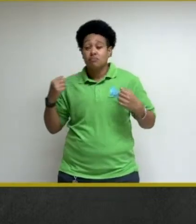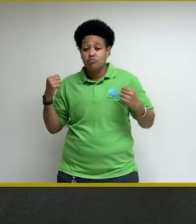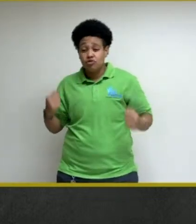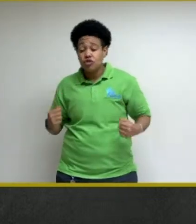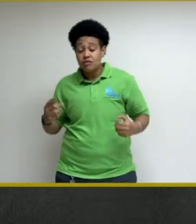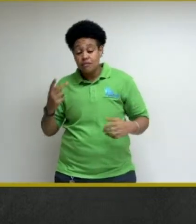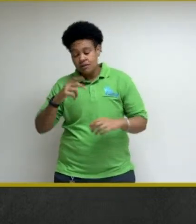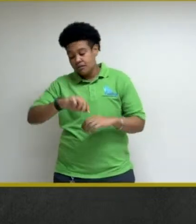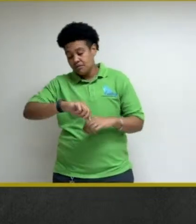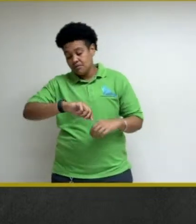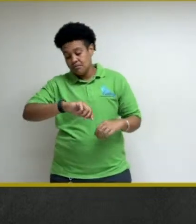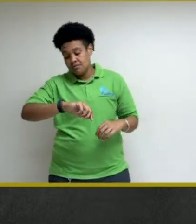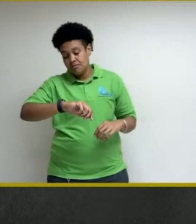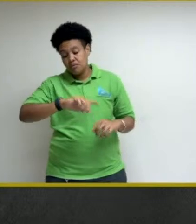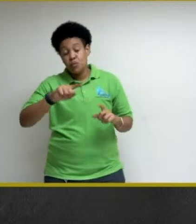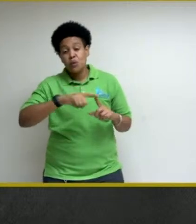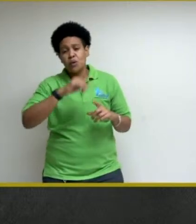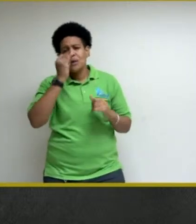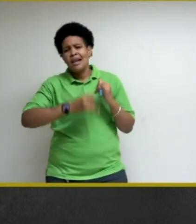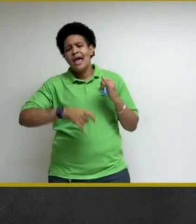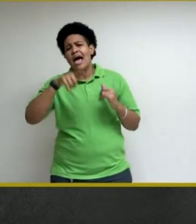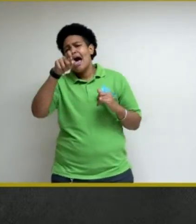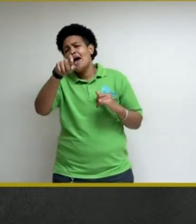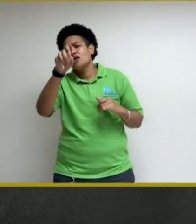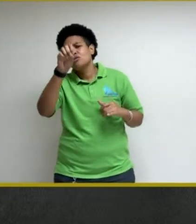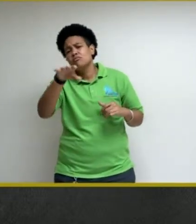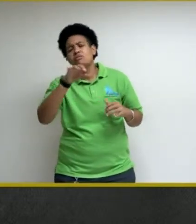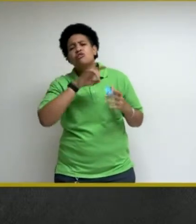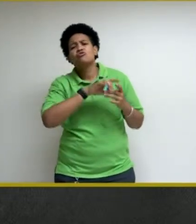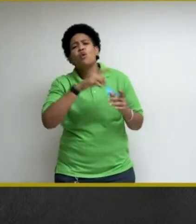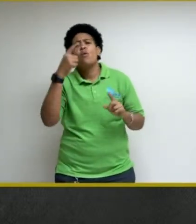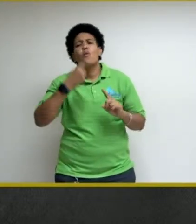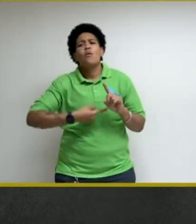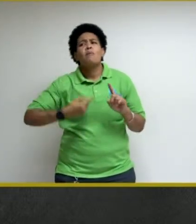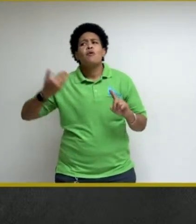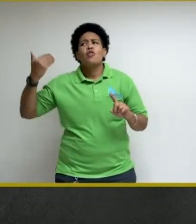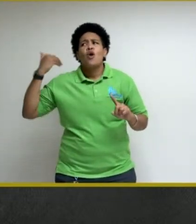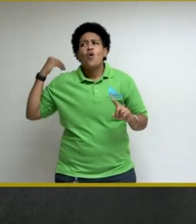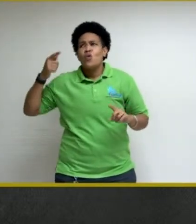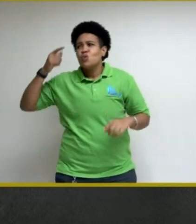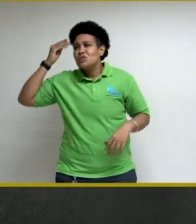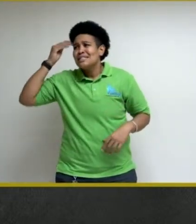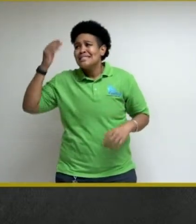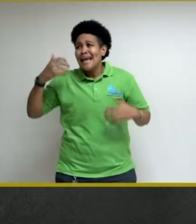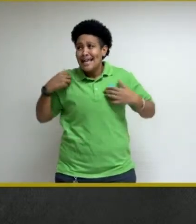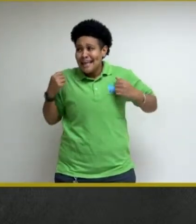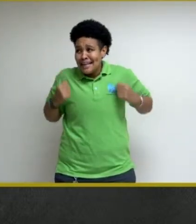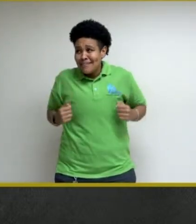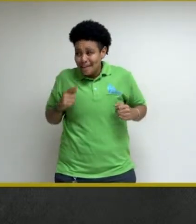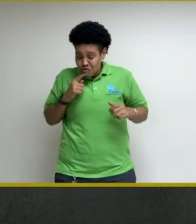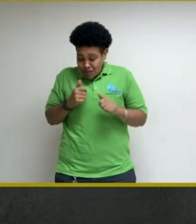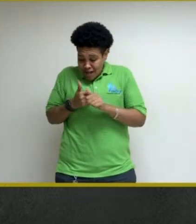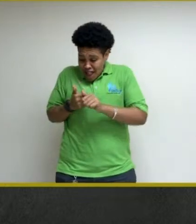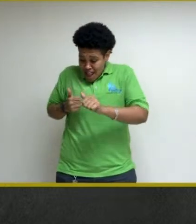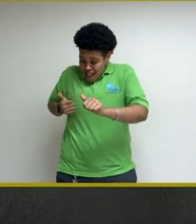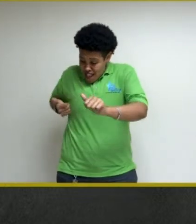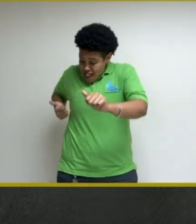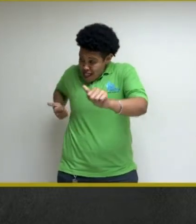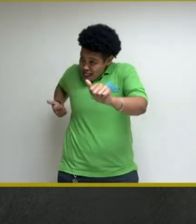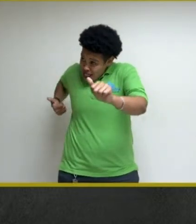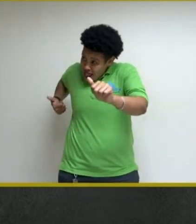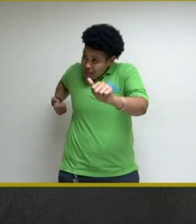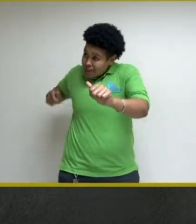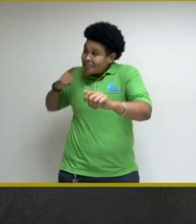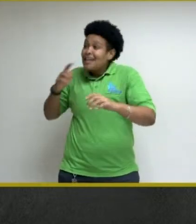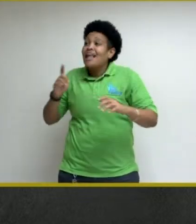now, when we last asked you this question about a month and a half ago, you said that recoveries were lagging behind, or the